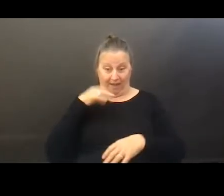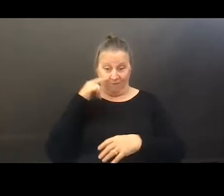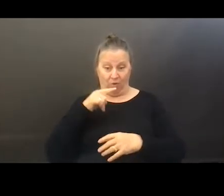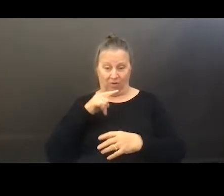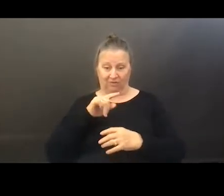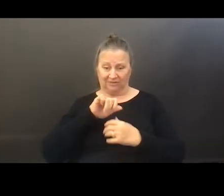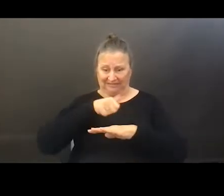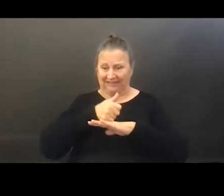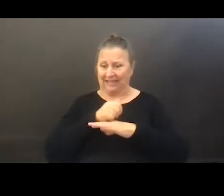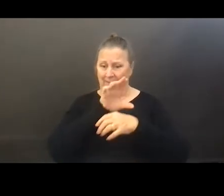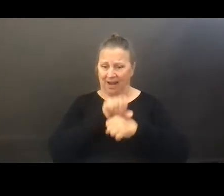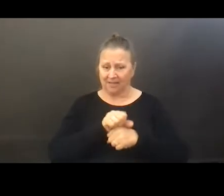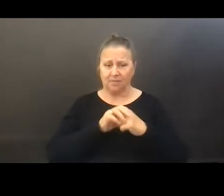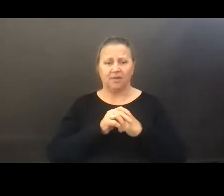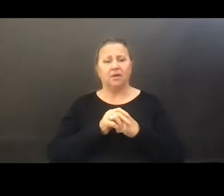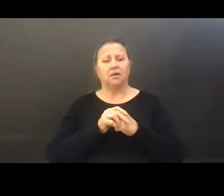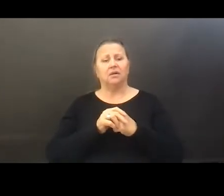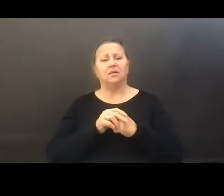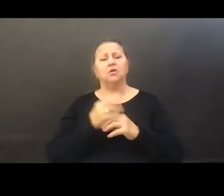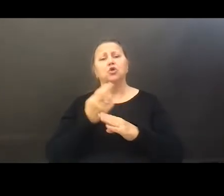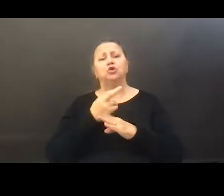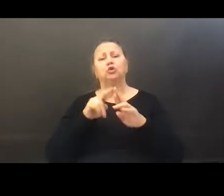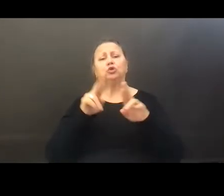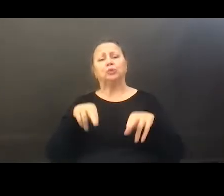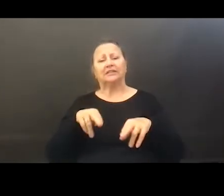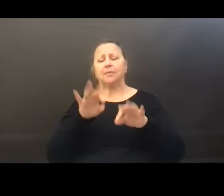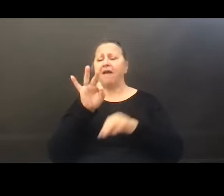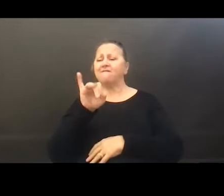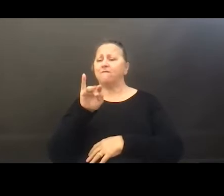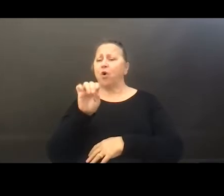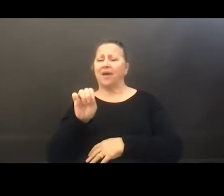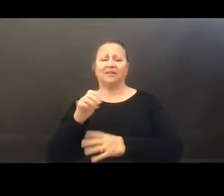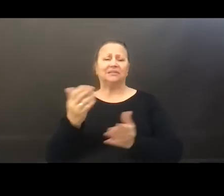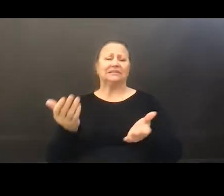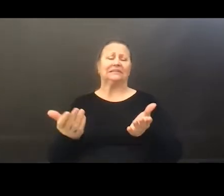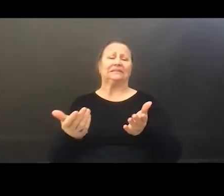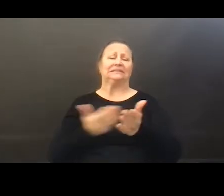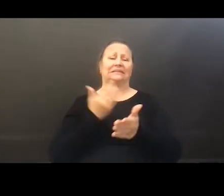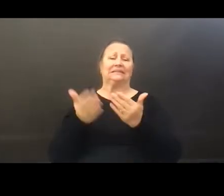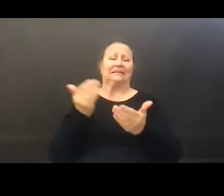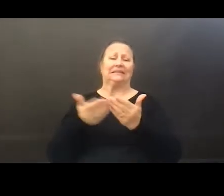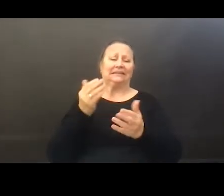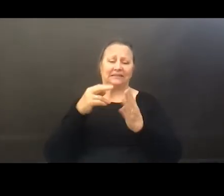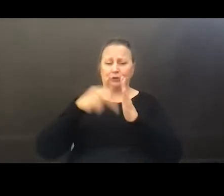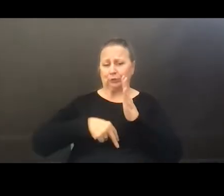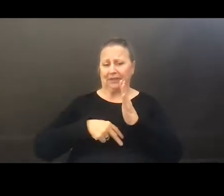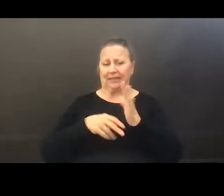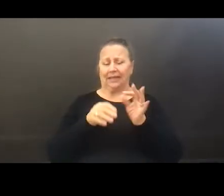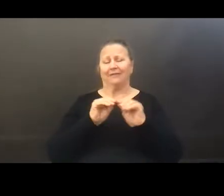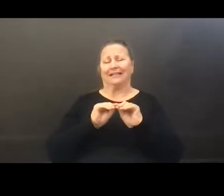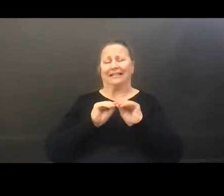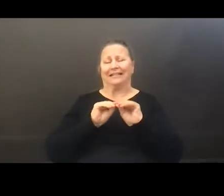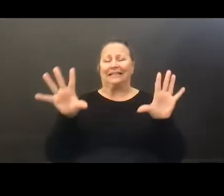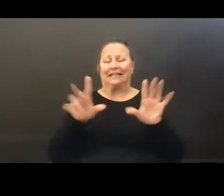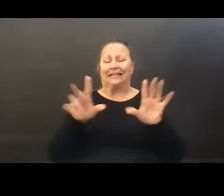it. Use a resume format that's easy to read and have those clear, concise statements about your